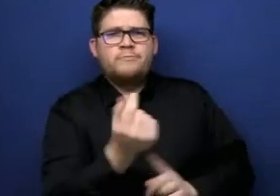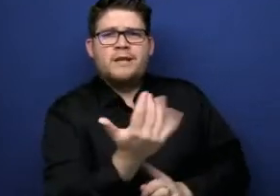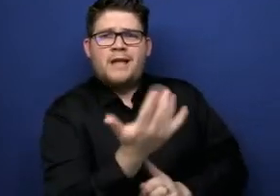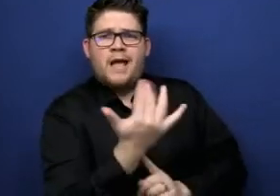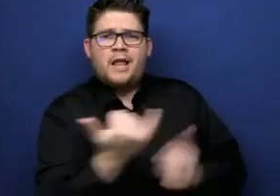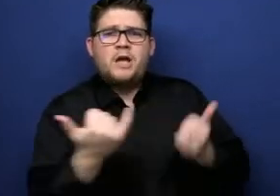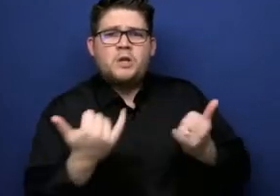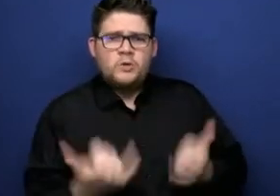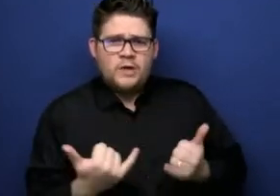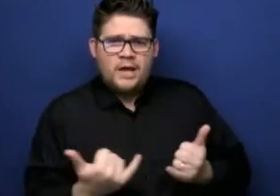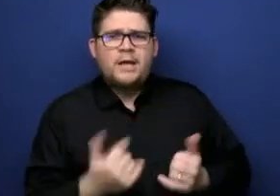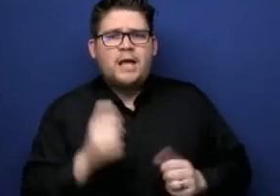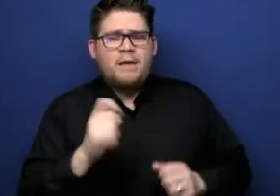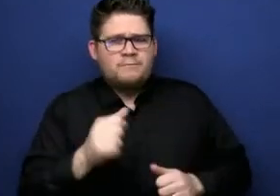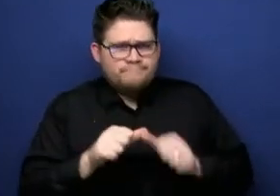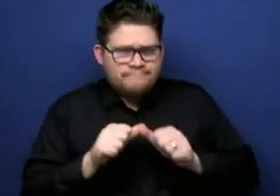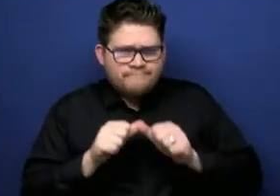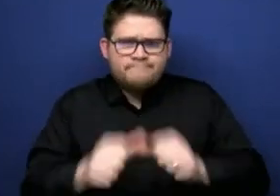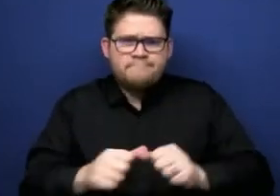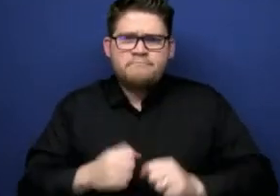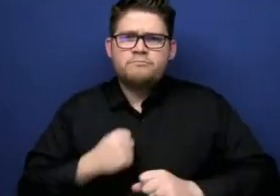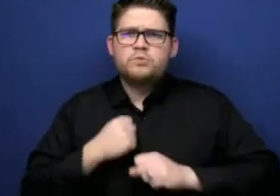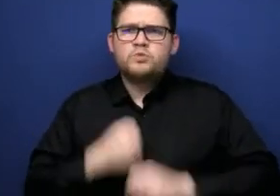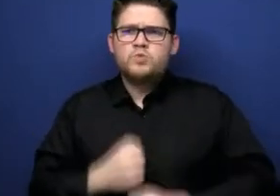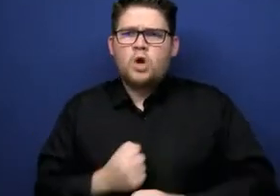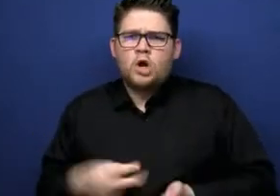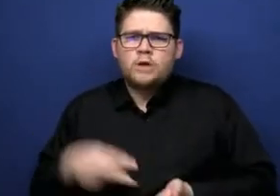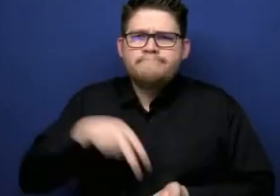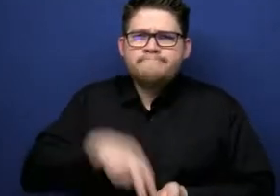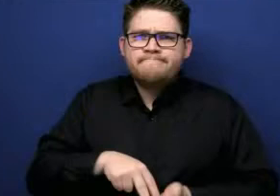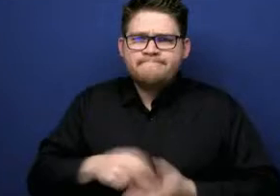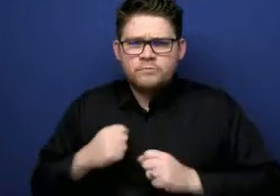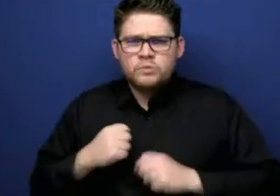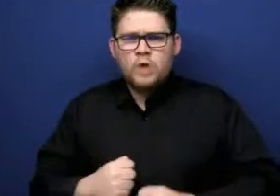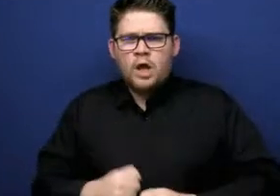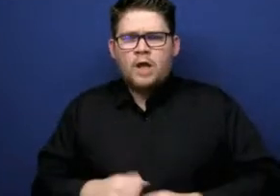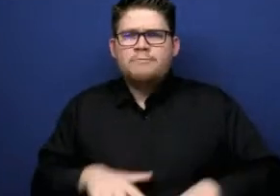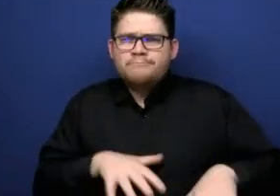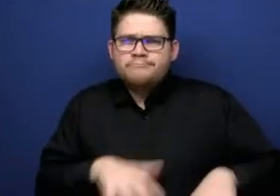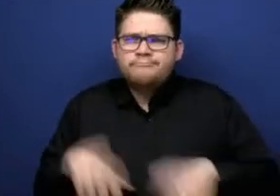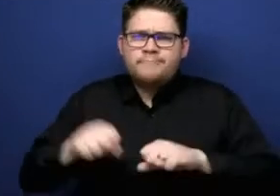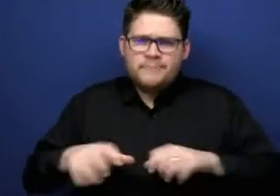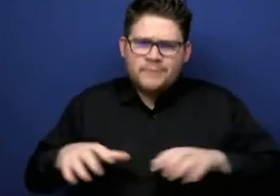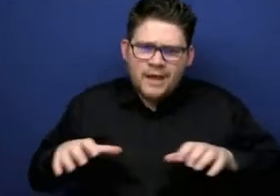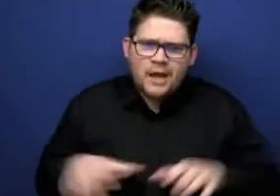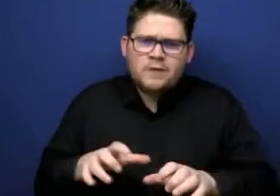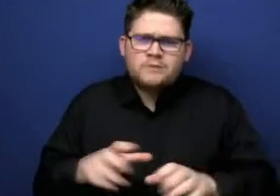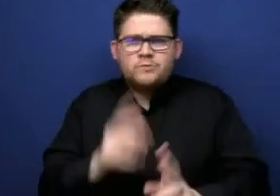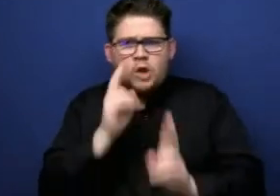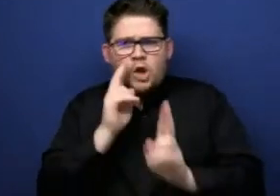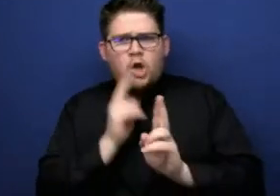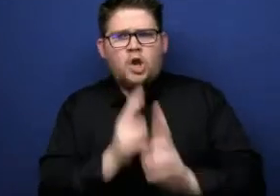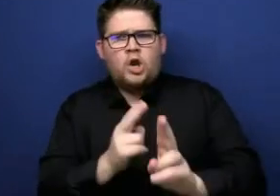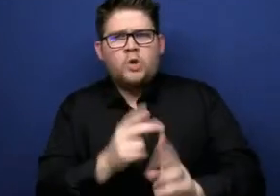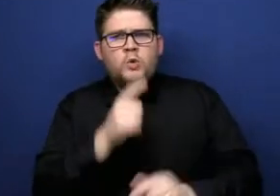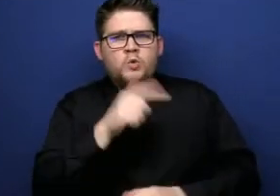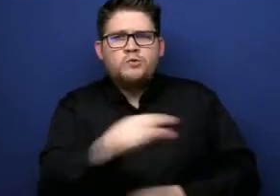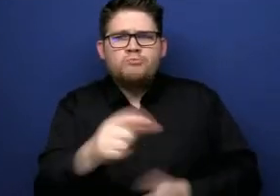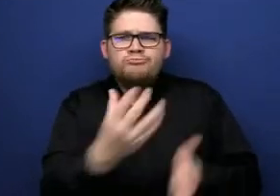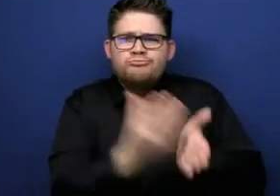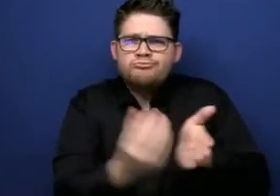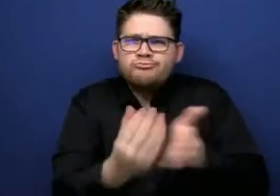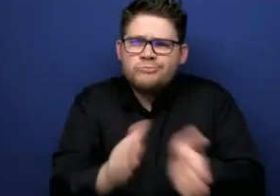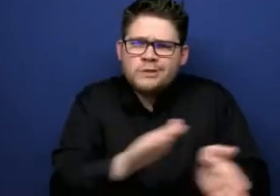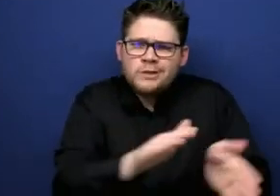vigilant. And as we take action today and honor those who've lost their lives and honor those who have struggled since the Holocaust, we